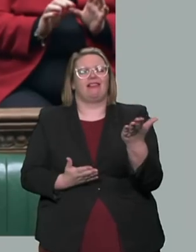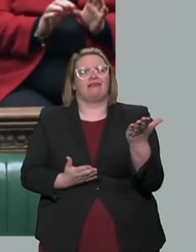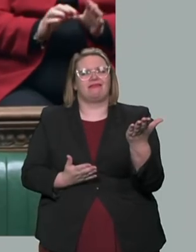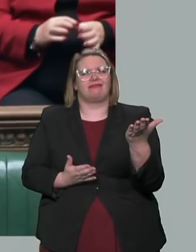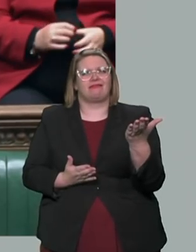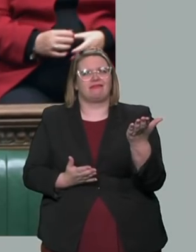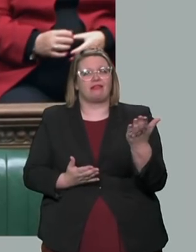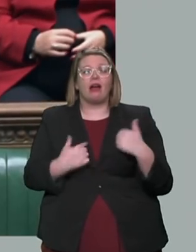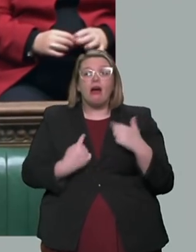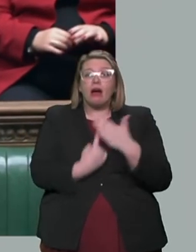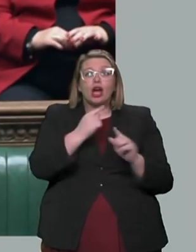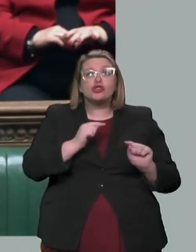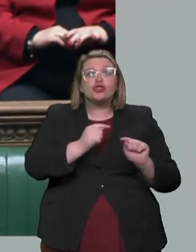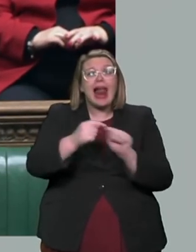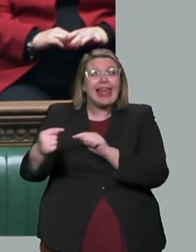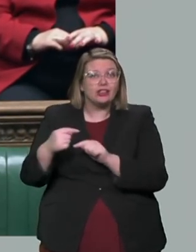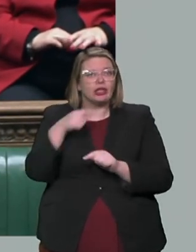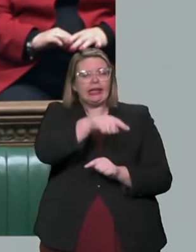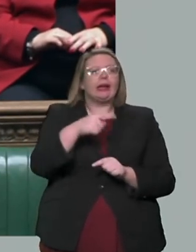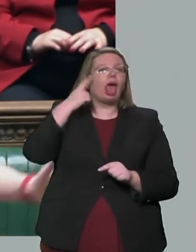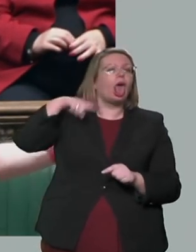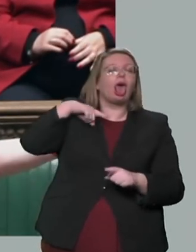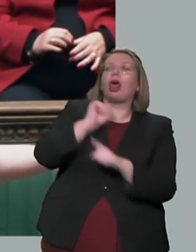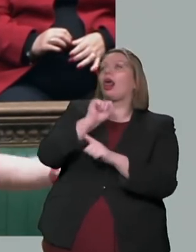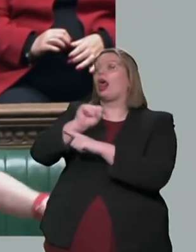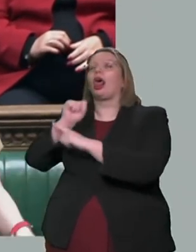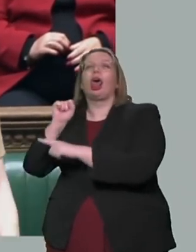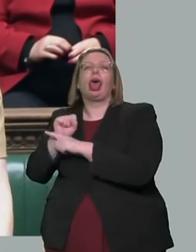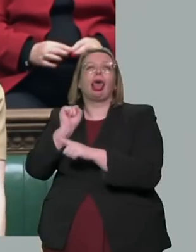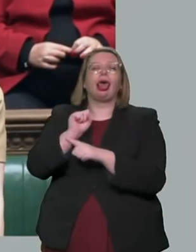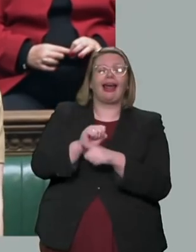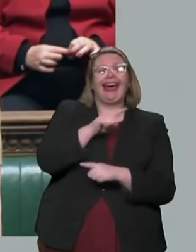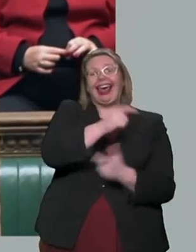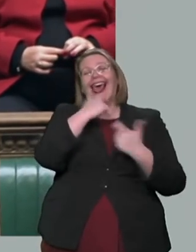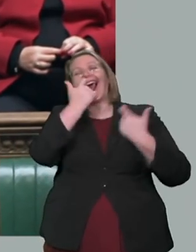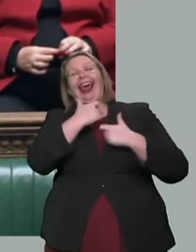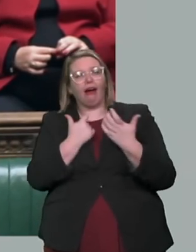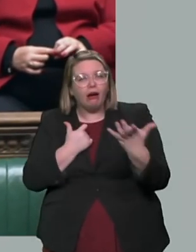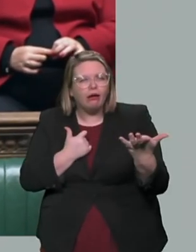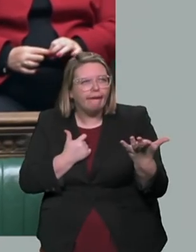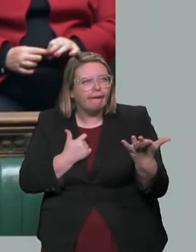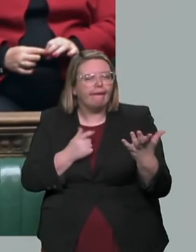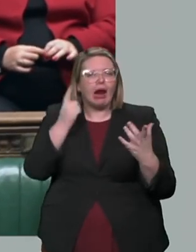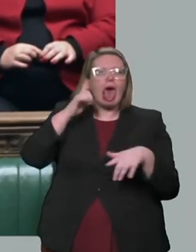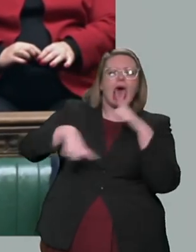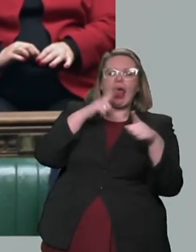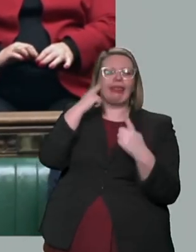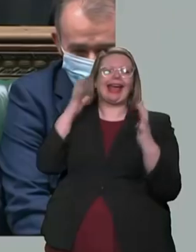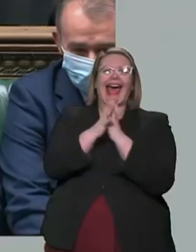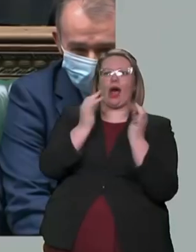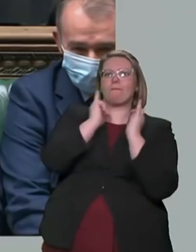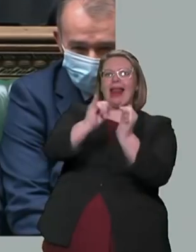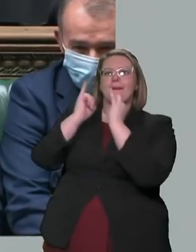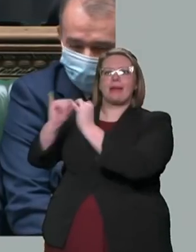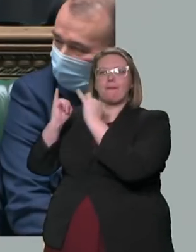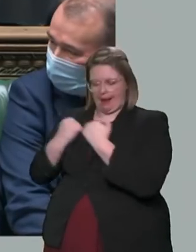time we are faced with a challenge, he denies there's a problem. He tries to laugh it off. He looks for someone else to